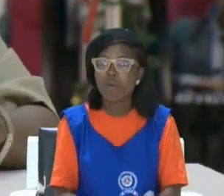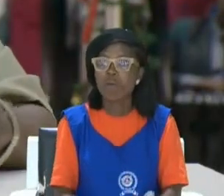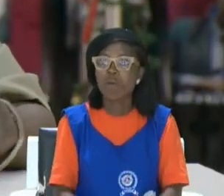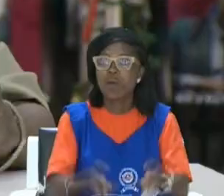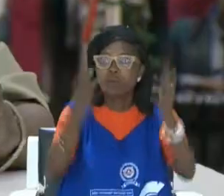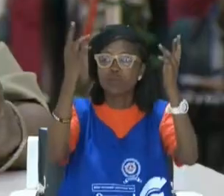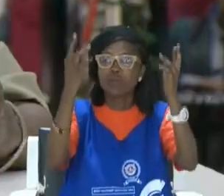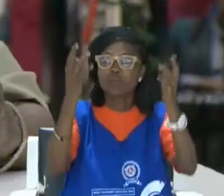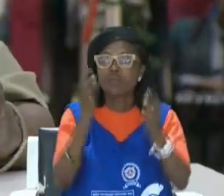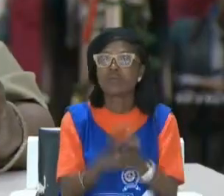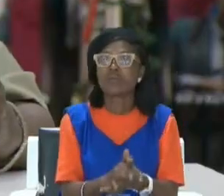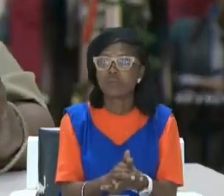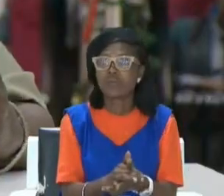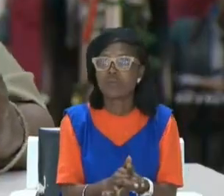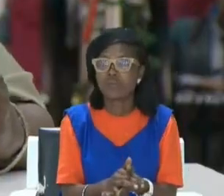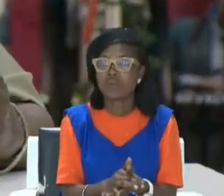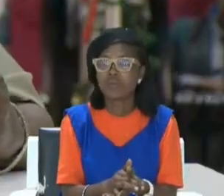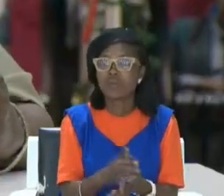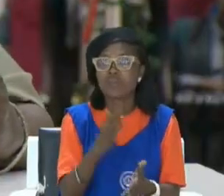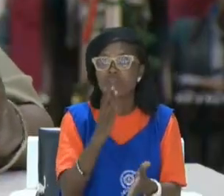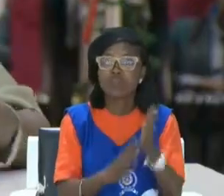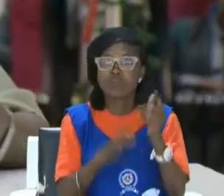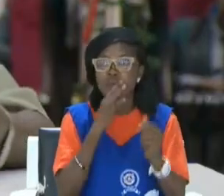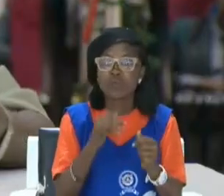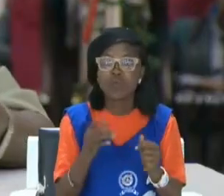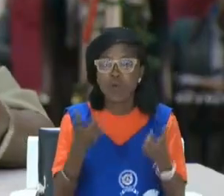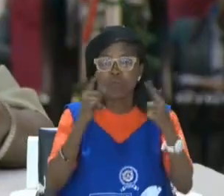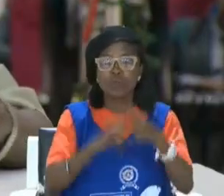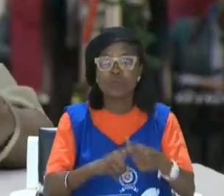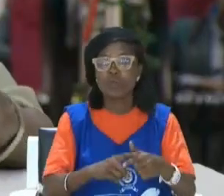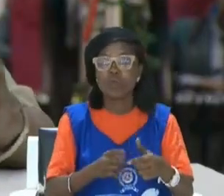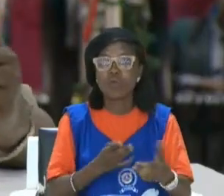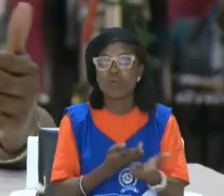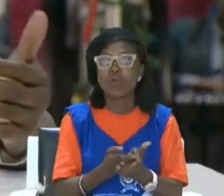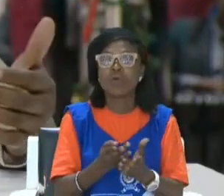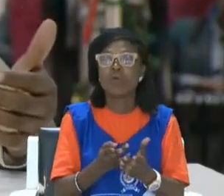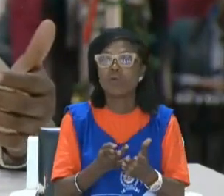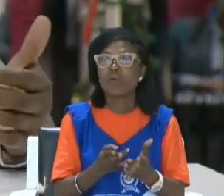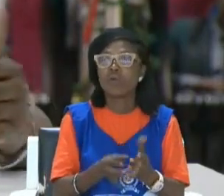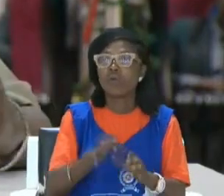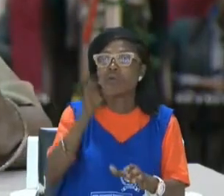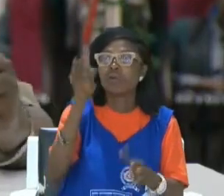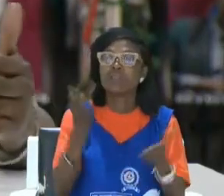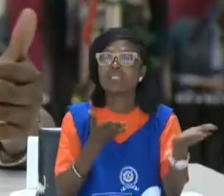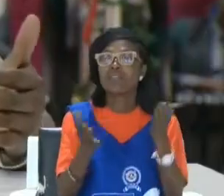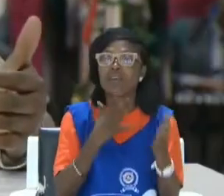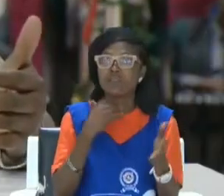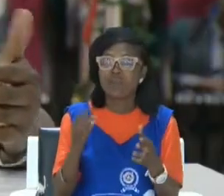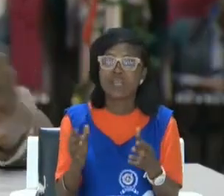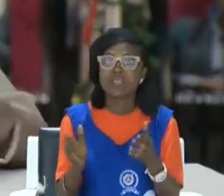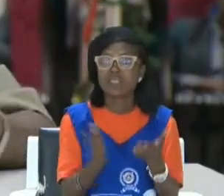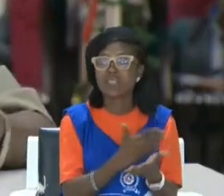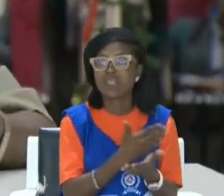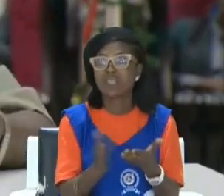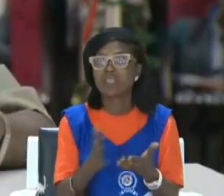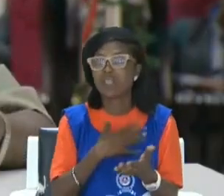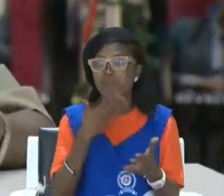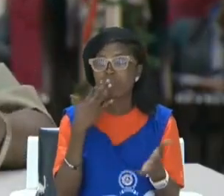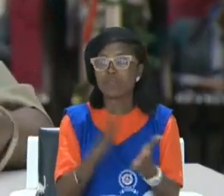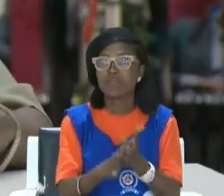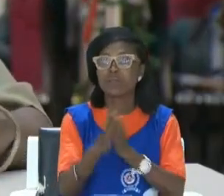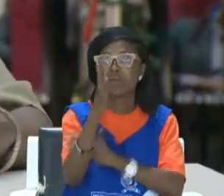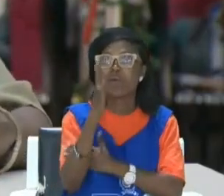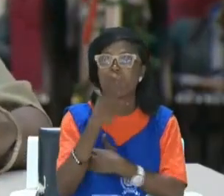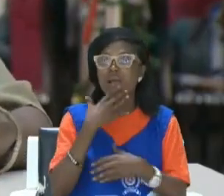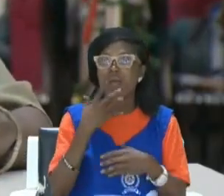Just come to a Holy Ghost service like this, and we are singing and praising God, and